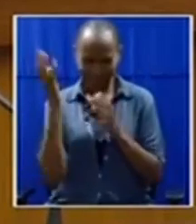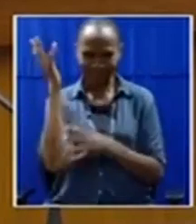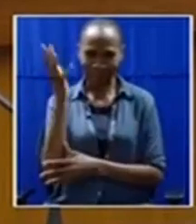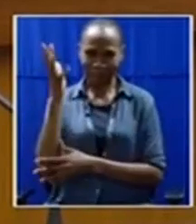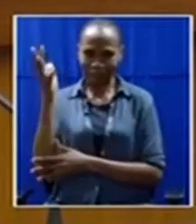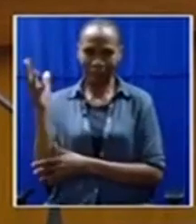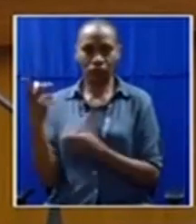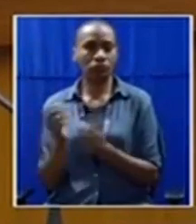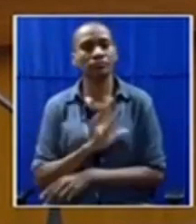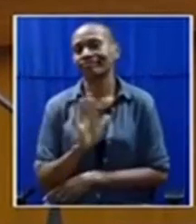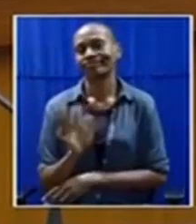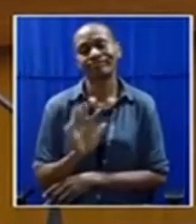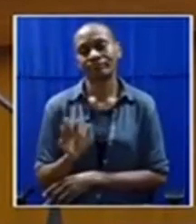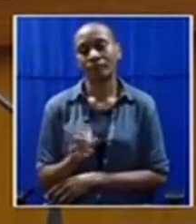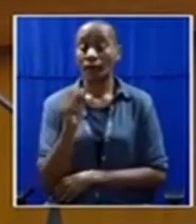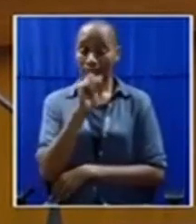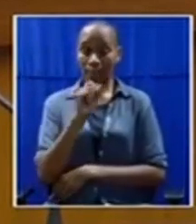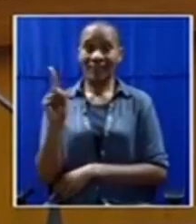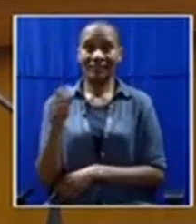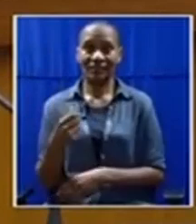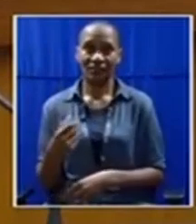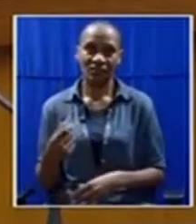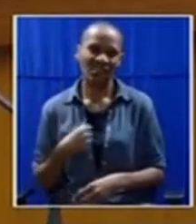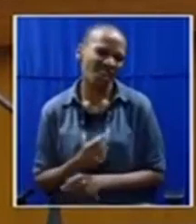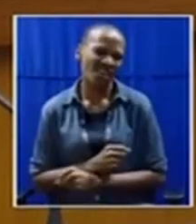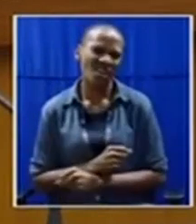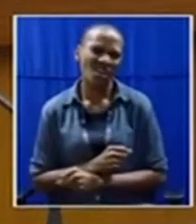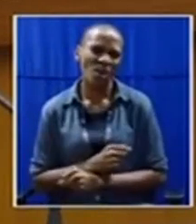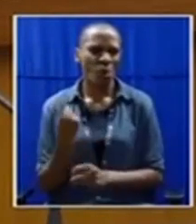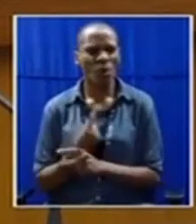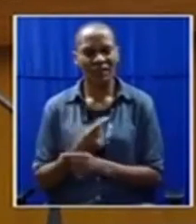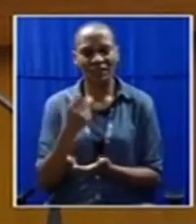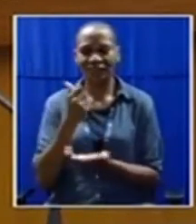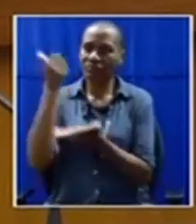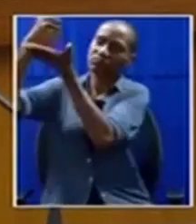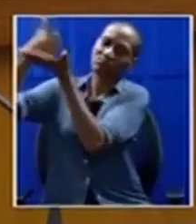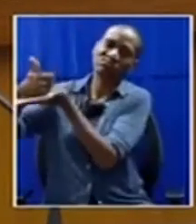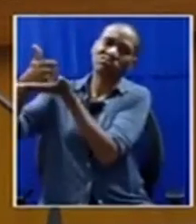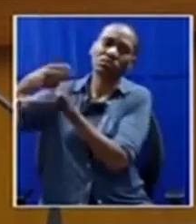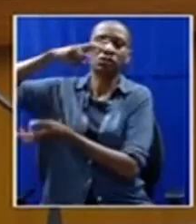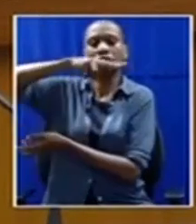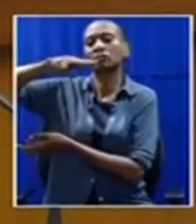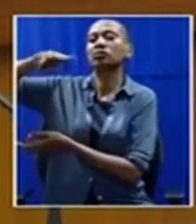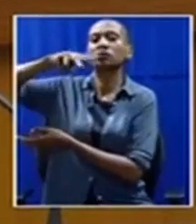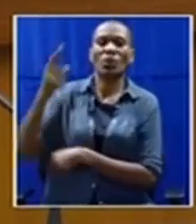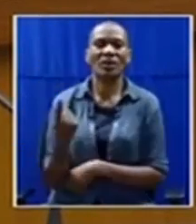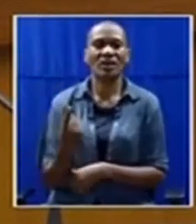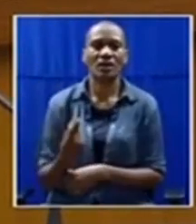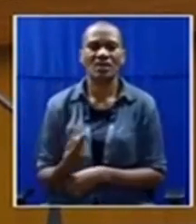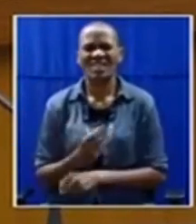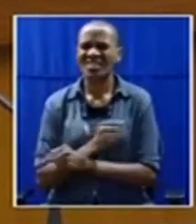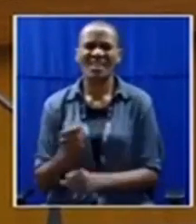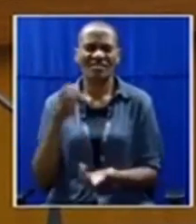but being a person who hardly speaks in this house, precisely because I'm